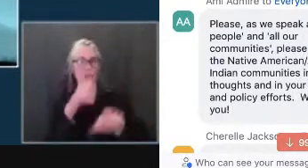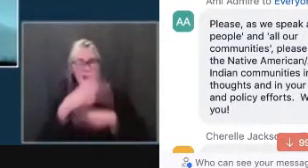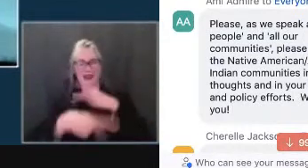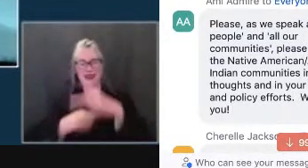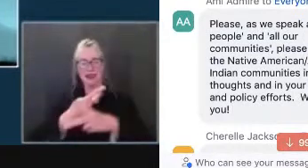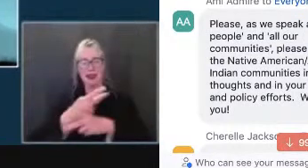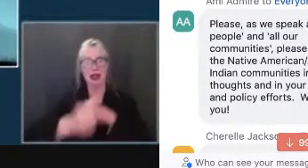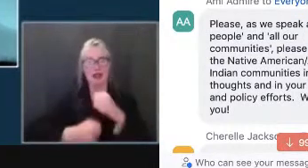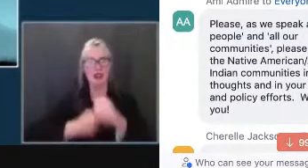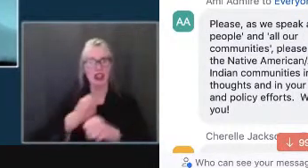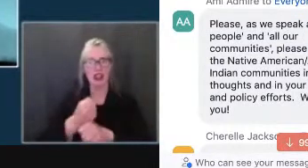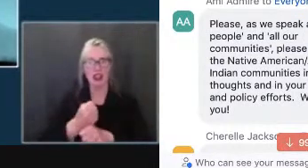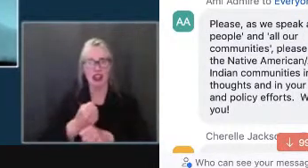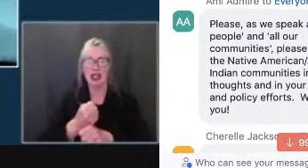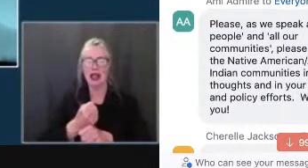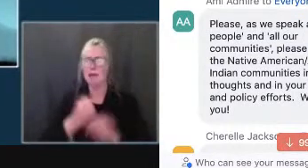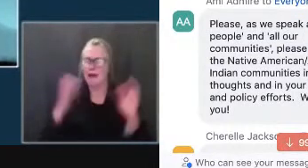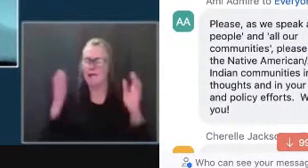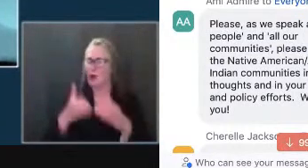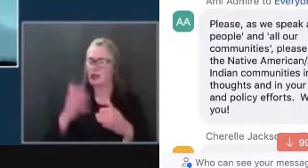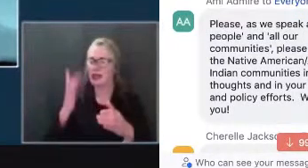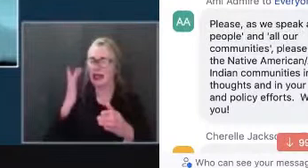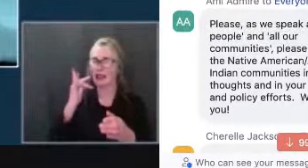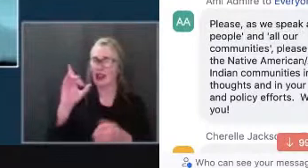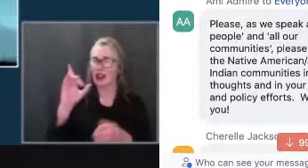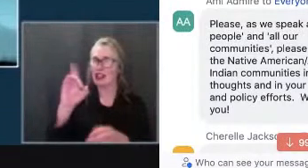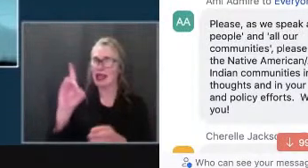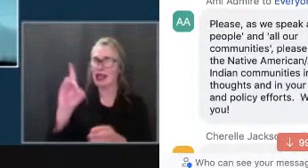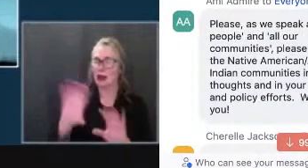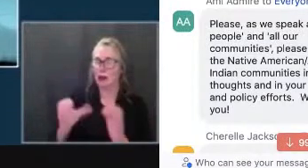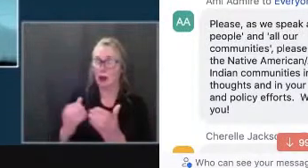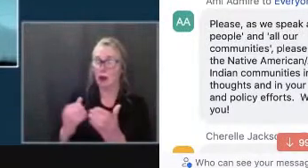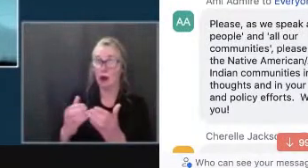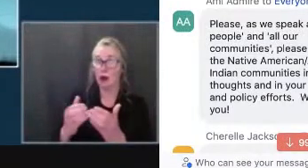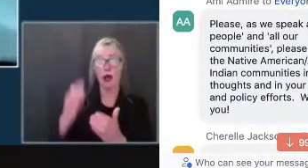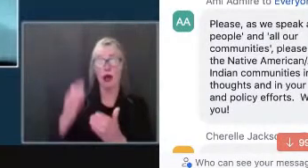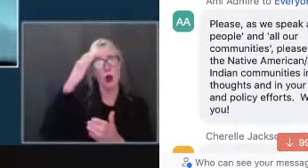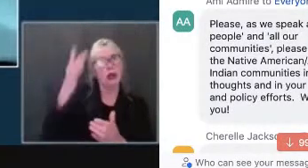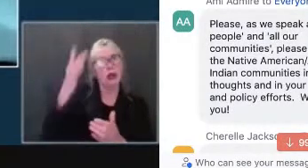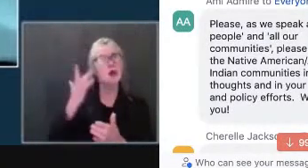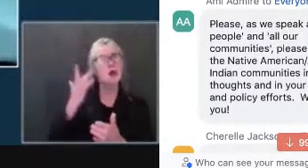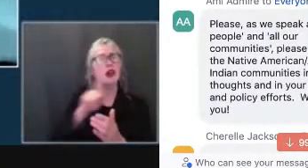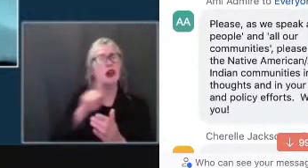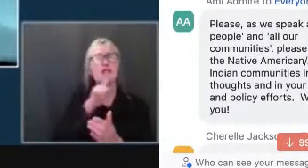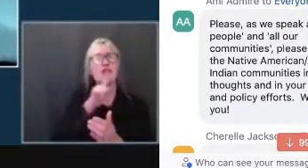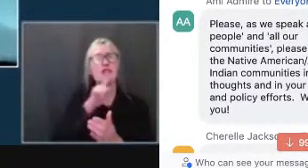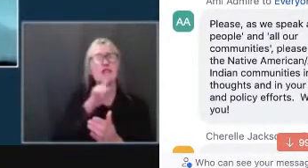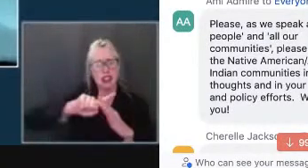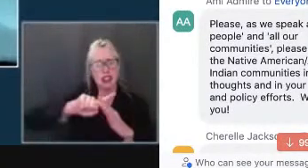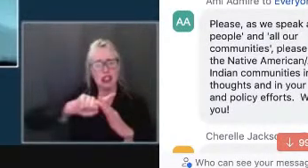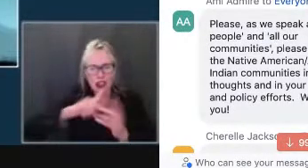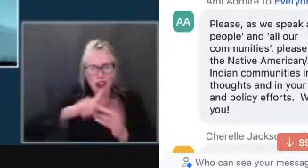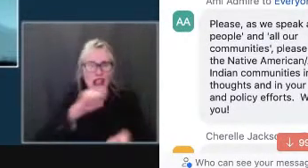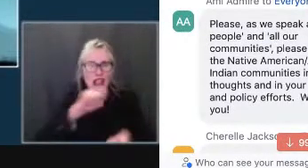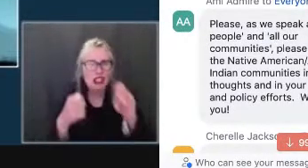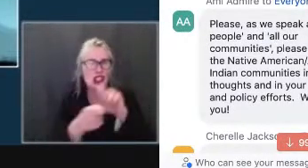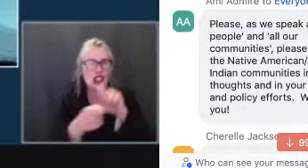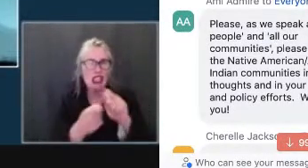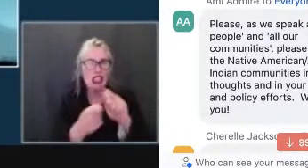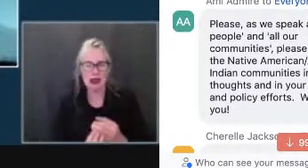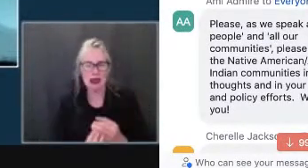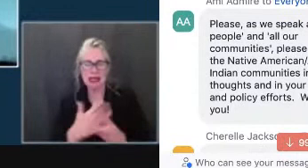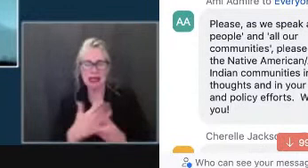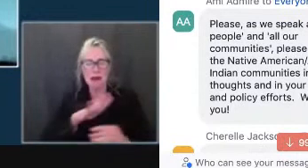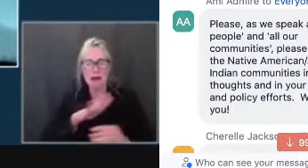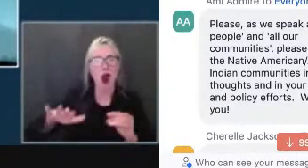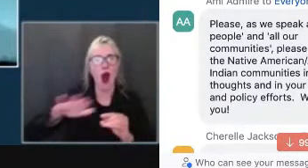the California Democratic Party. Because we know California is such a huge incubator and catalyst for change nationally and globally. But that